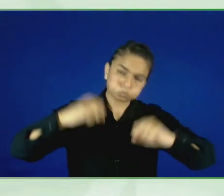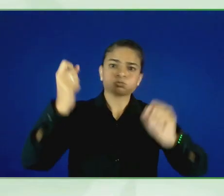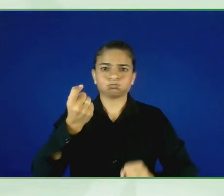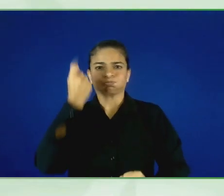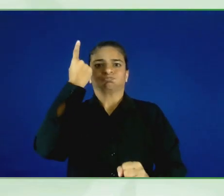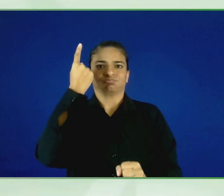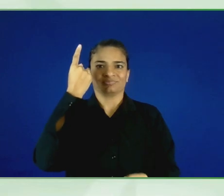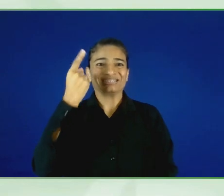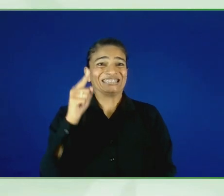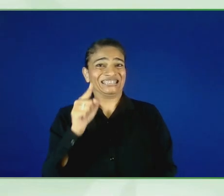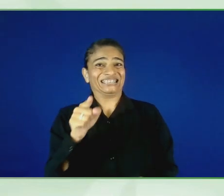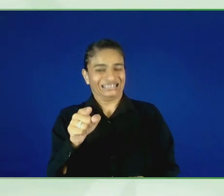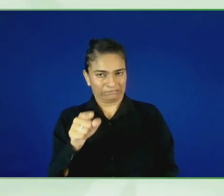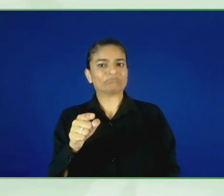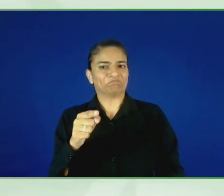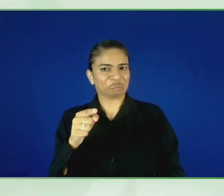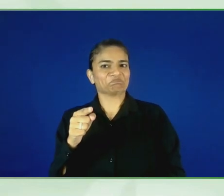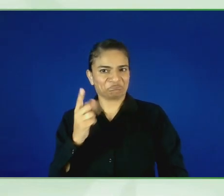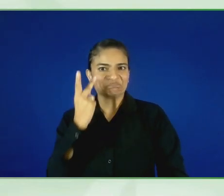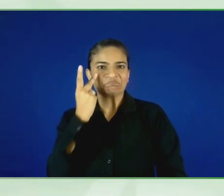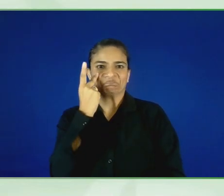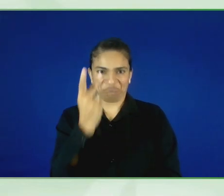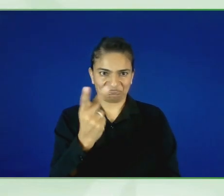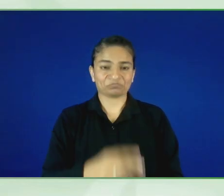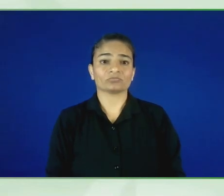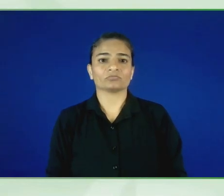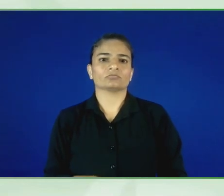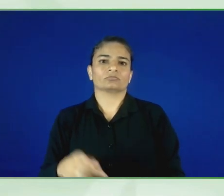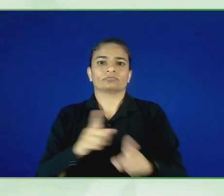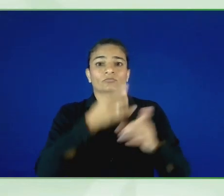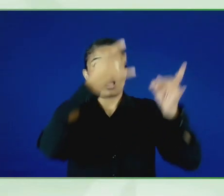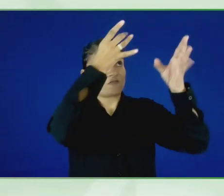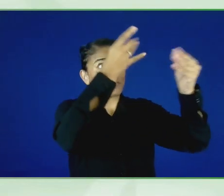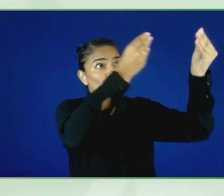underestimated and in my opinion very important, lack of processes. What do I mean with that?